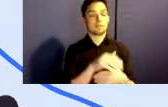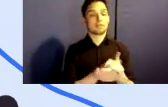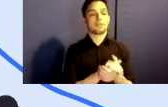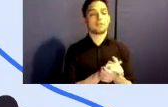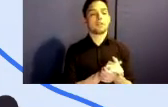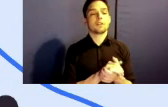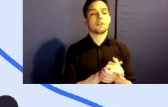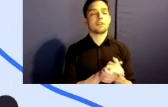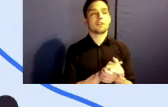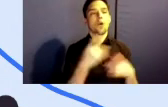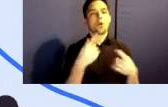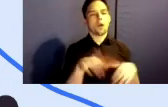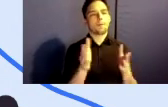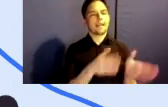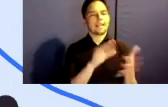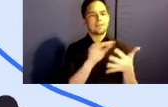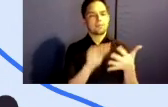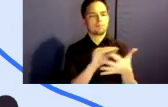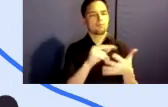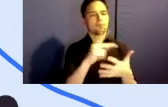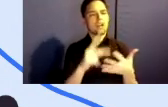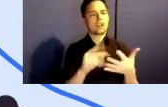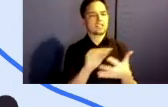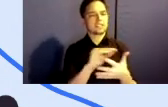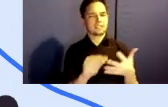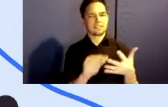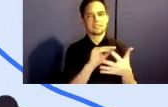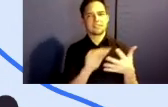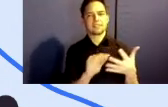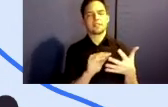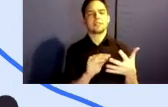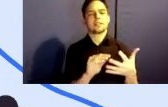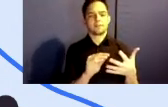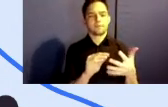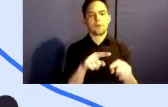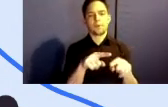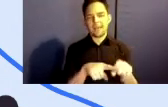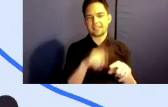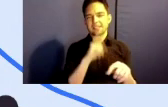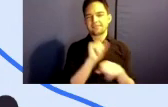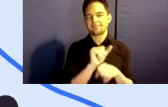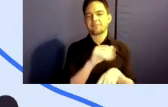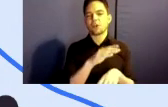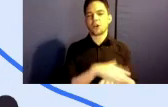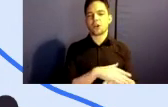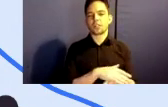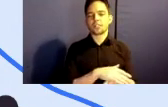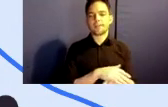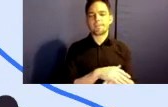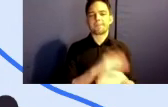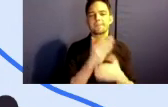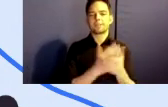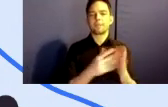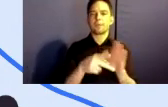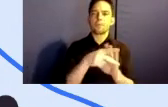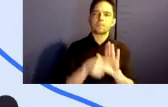prioritization, it was really based on some principles.